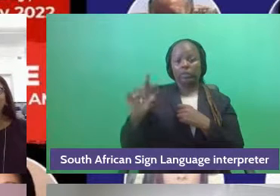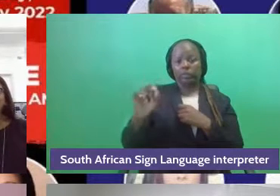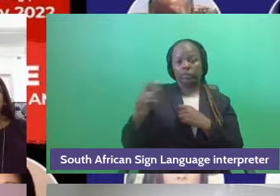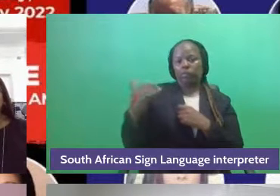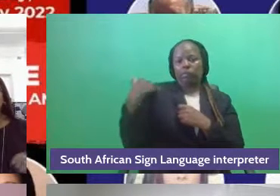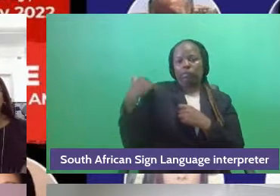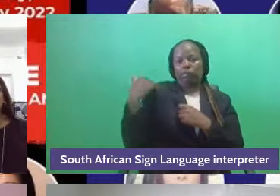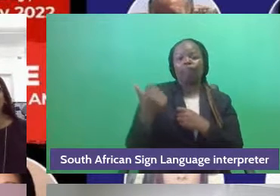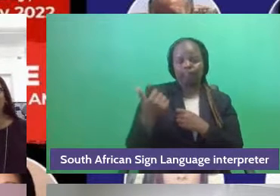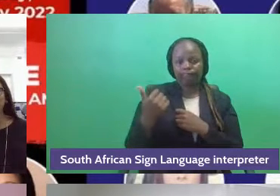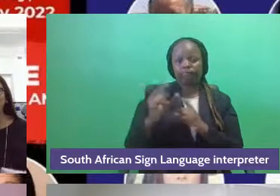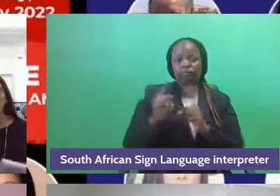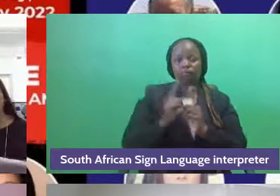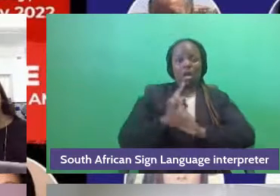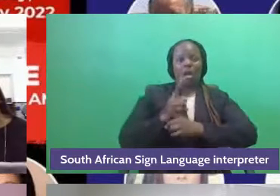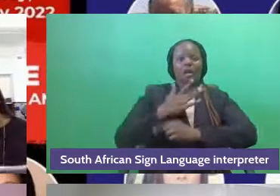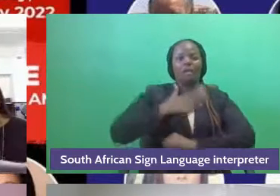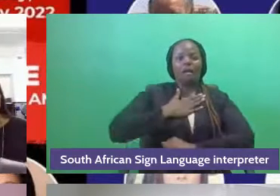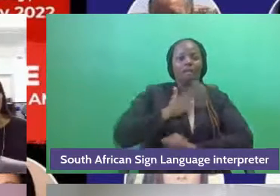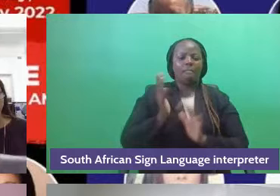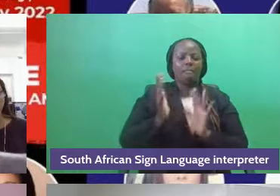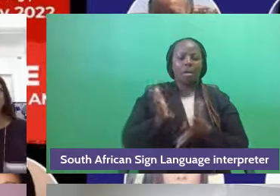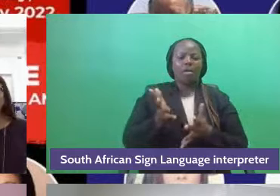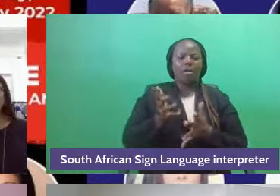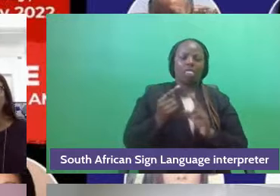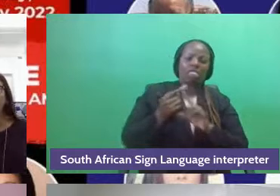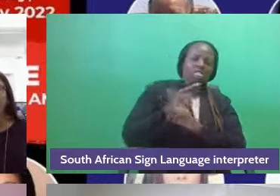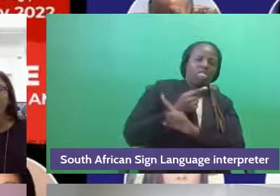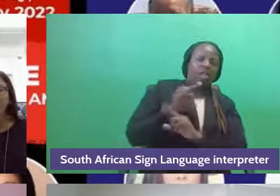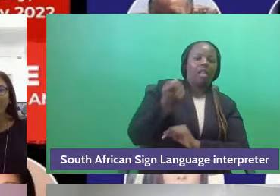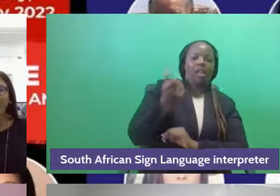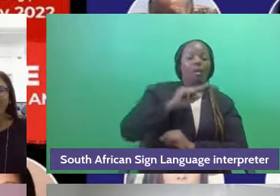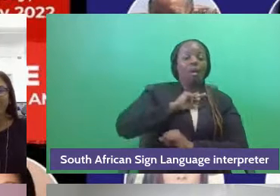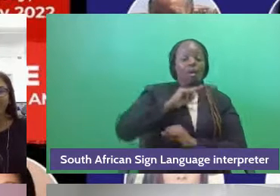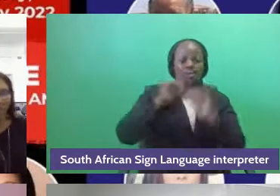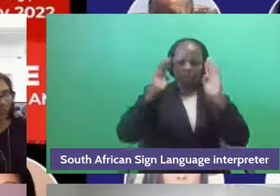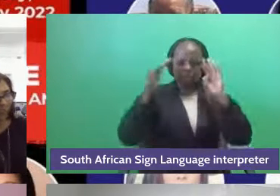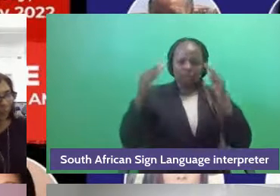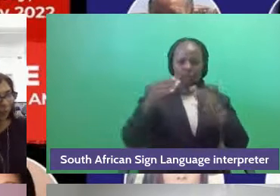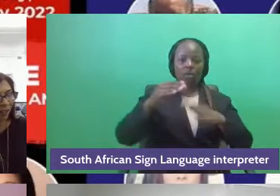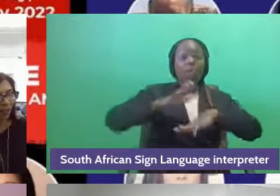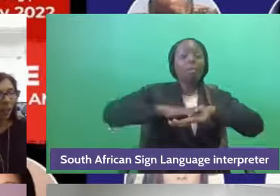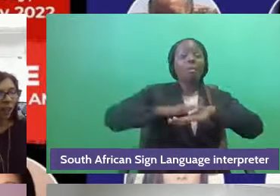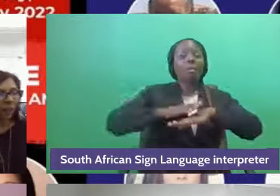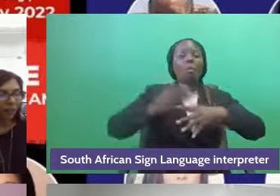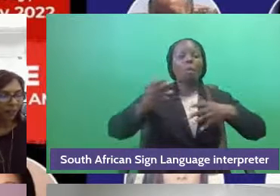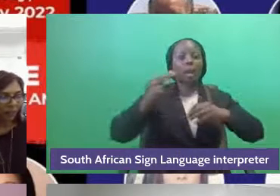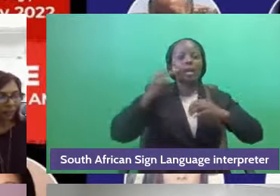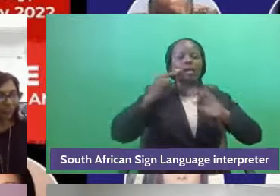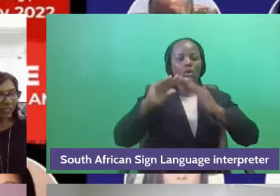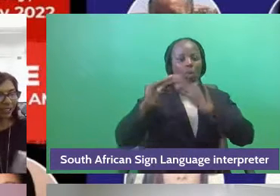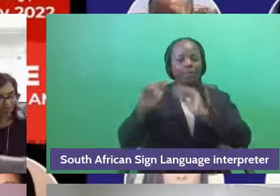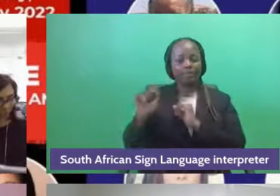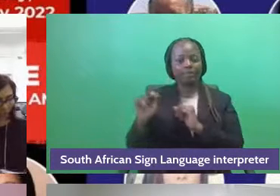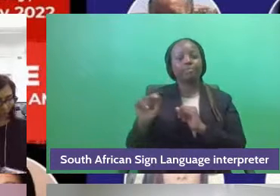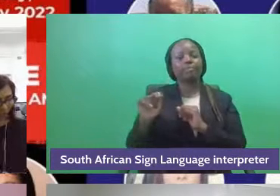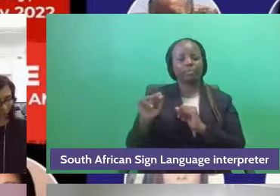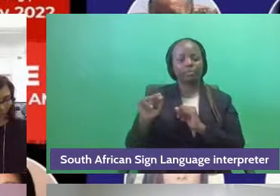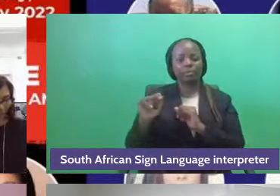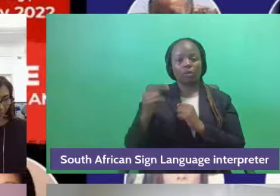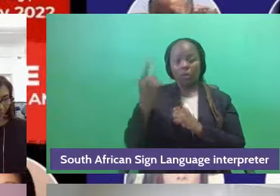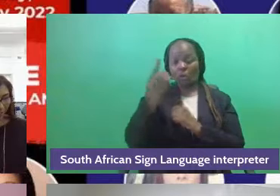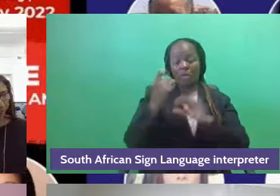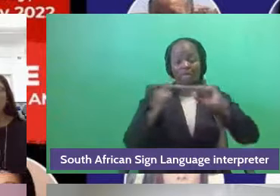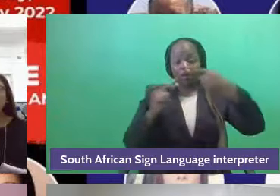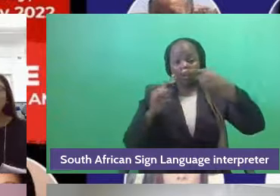obviously my responses are going to be a little bit skewed because I'm going to focus mainly on the deaf sector. So the first question and